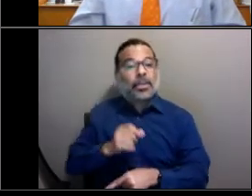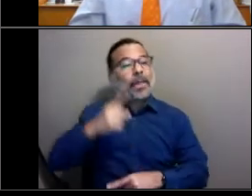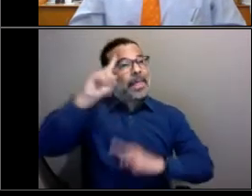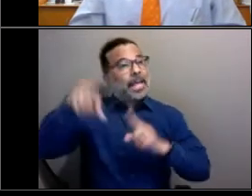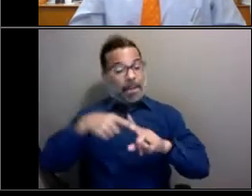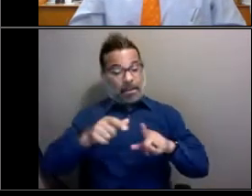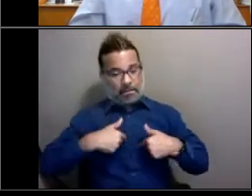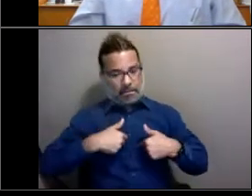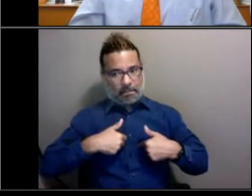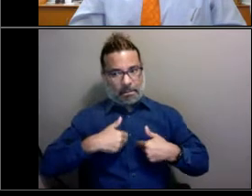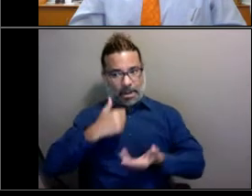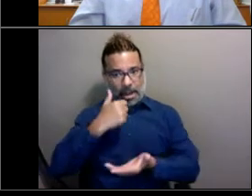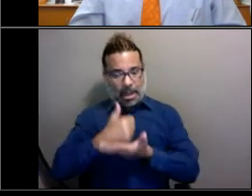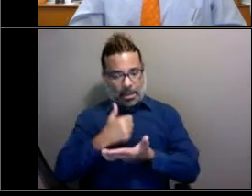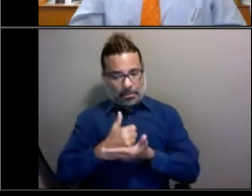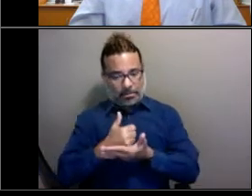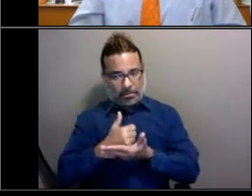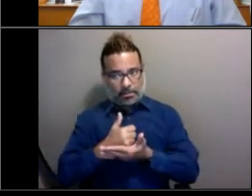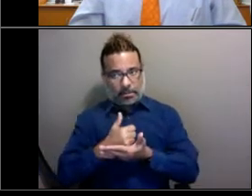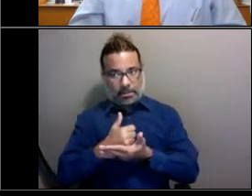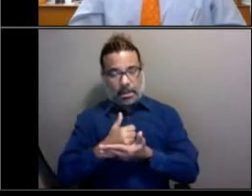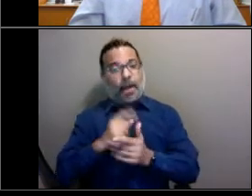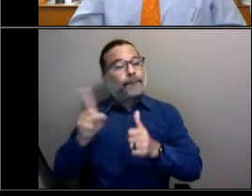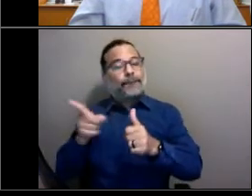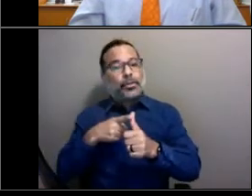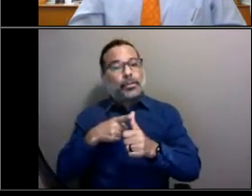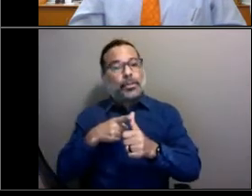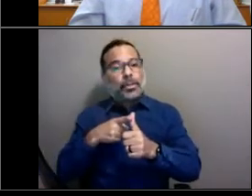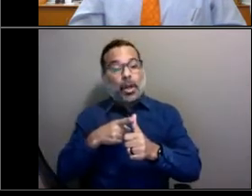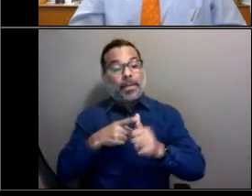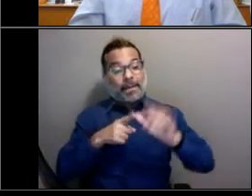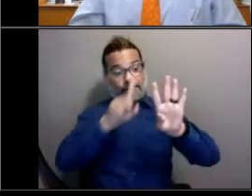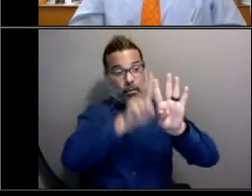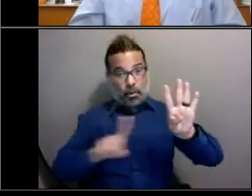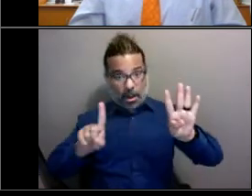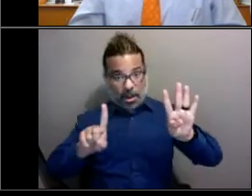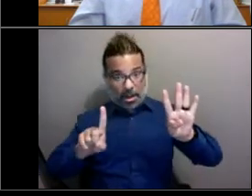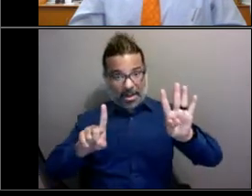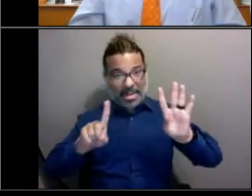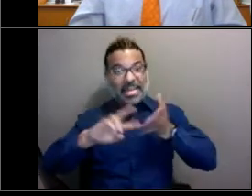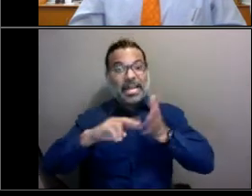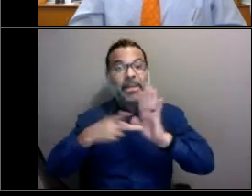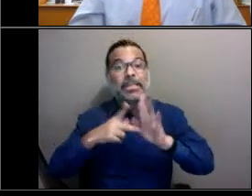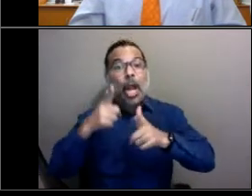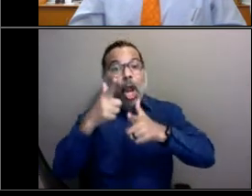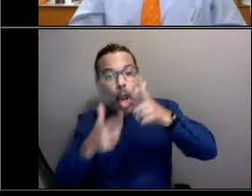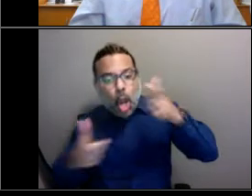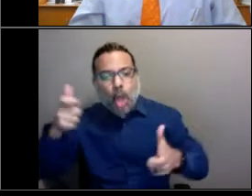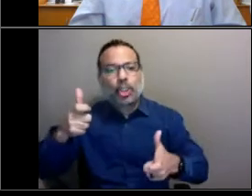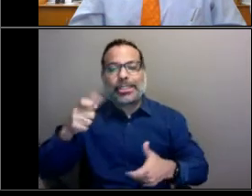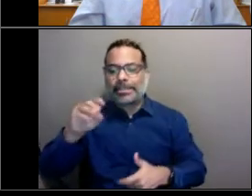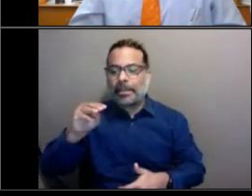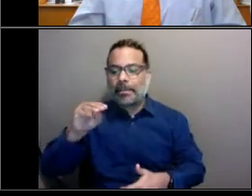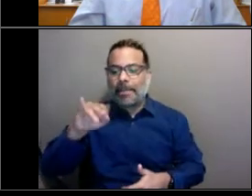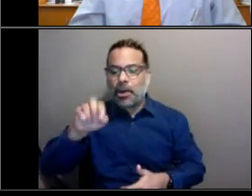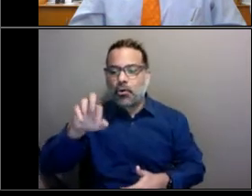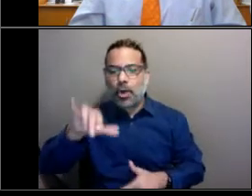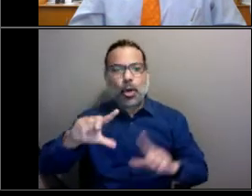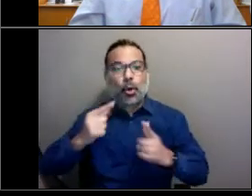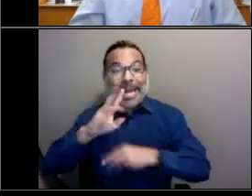focus. There's a couple of things. First is pointing out that at 1 in 4, you're now talking about the largest minority group in the world.